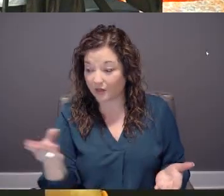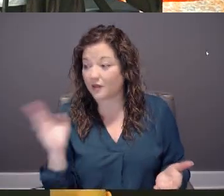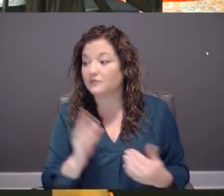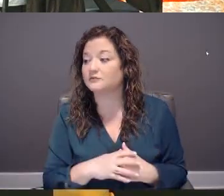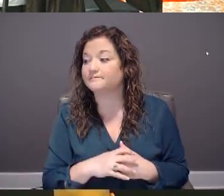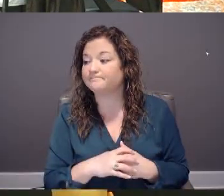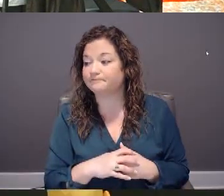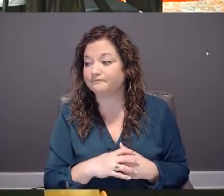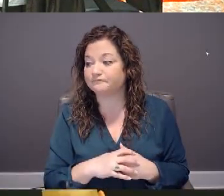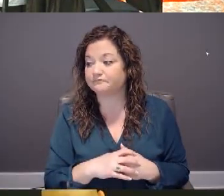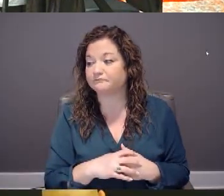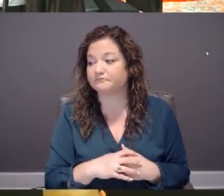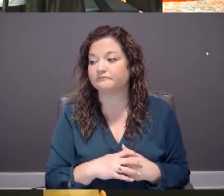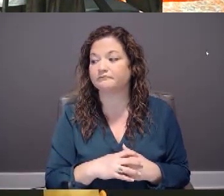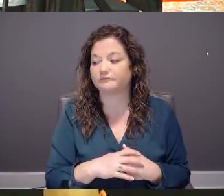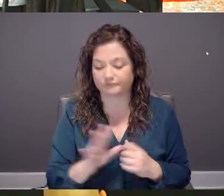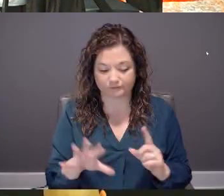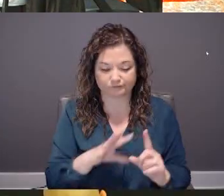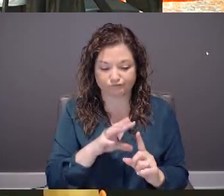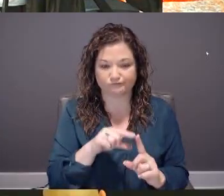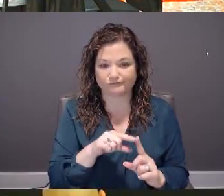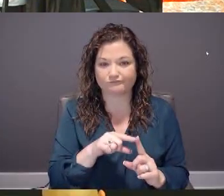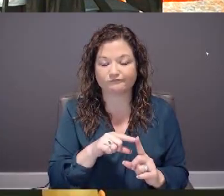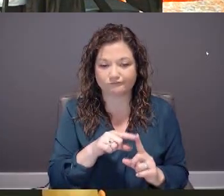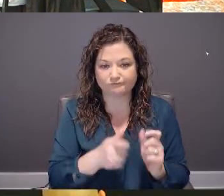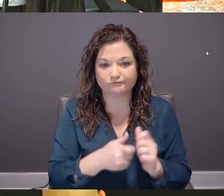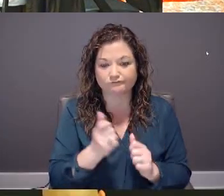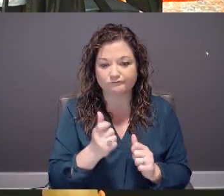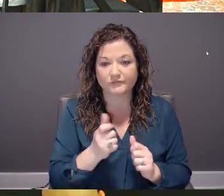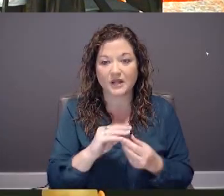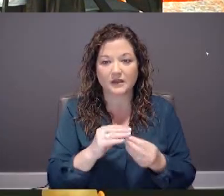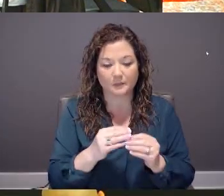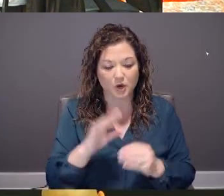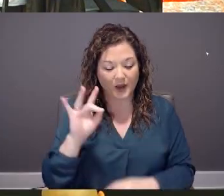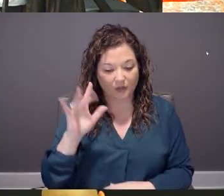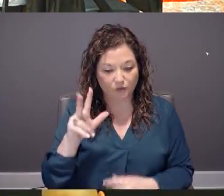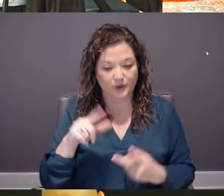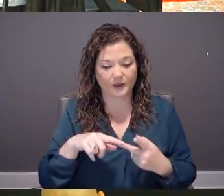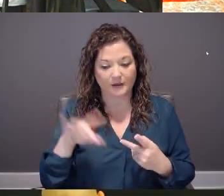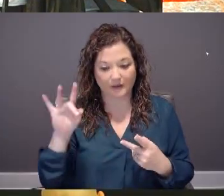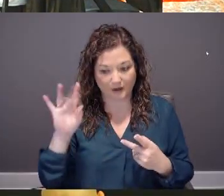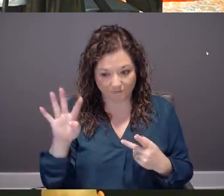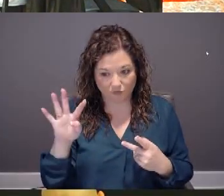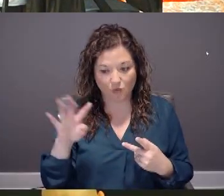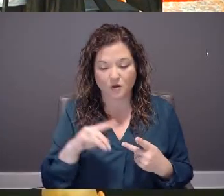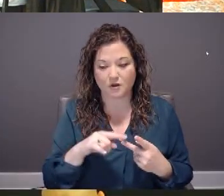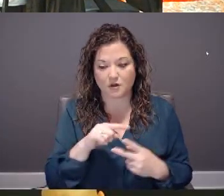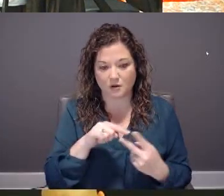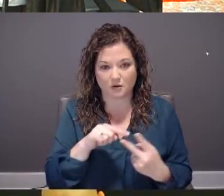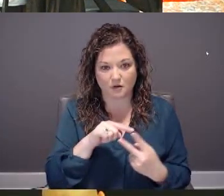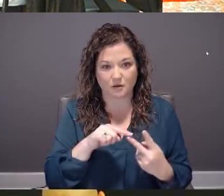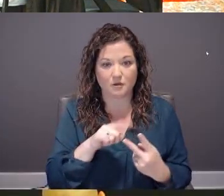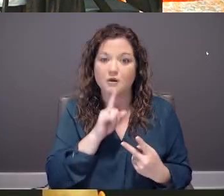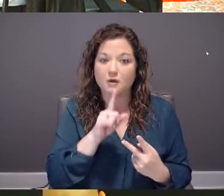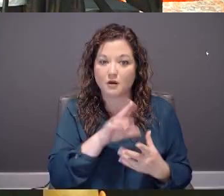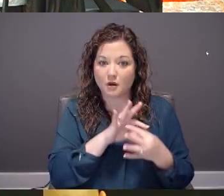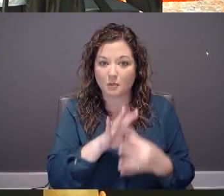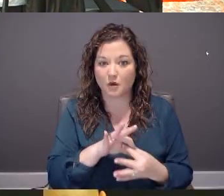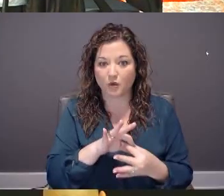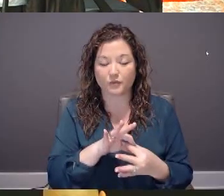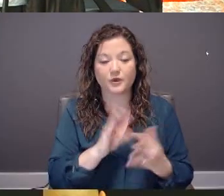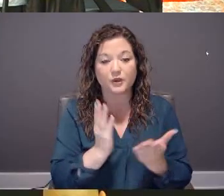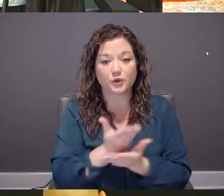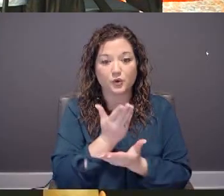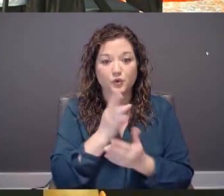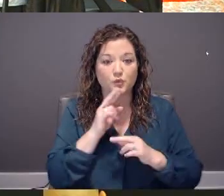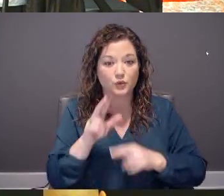just highlights more than anything else. Number 883 and 884, those are both related to the new Riverwalk that we're about